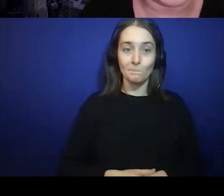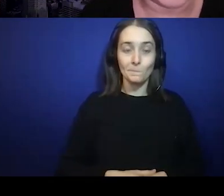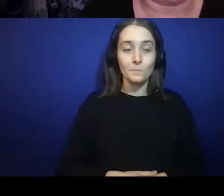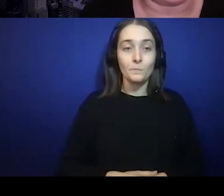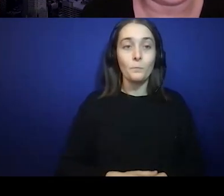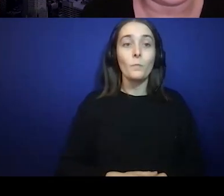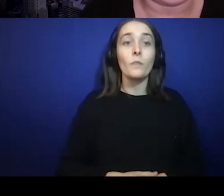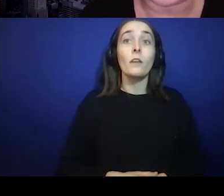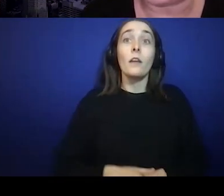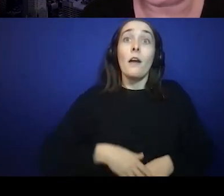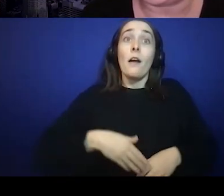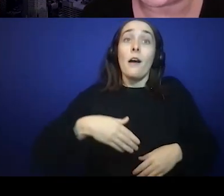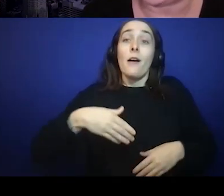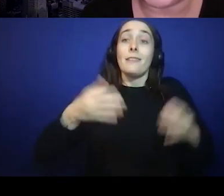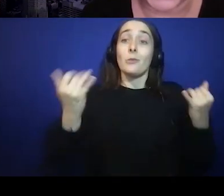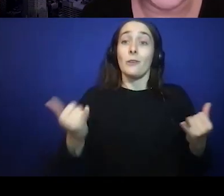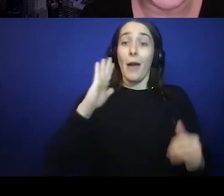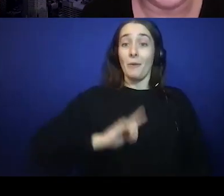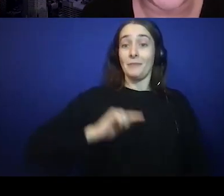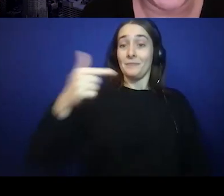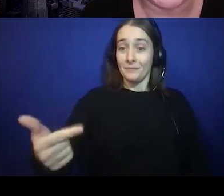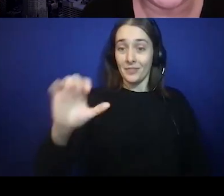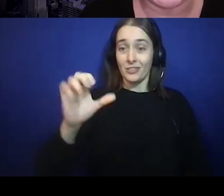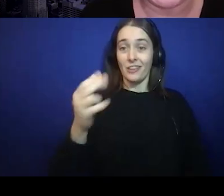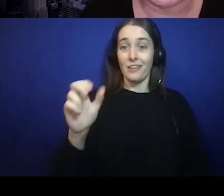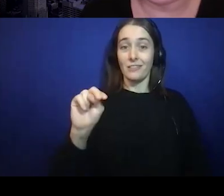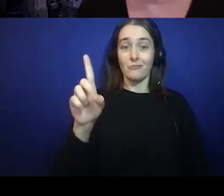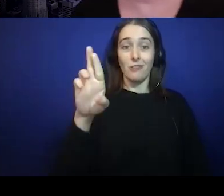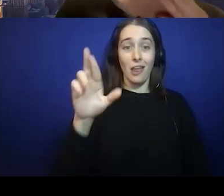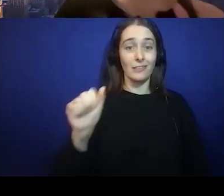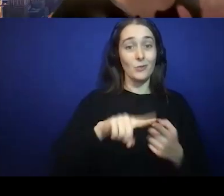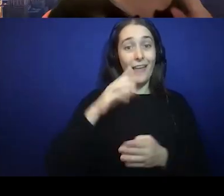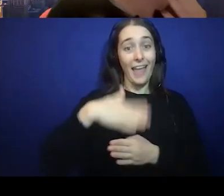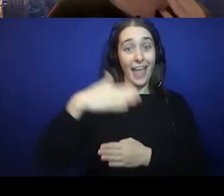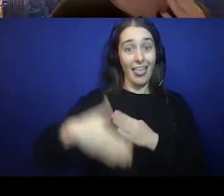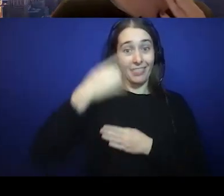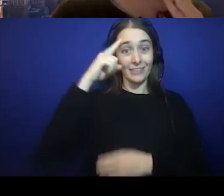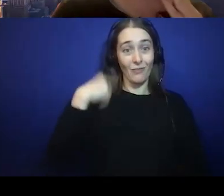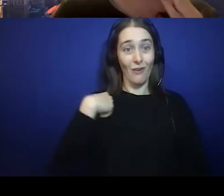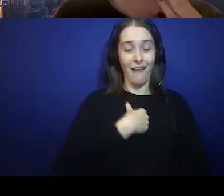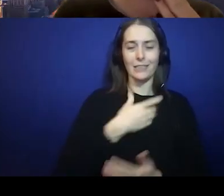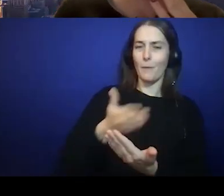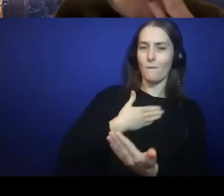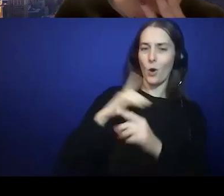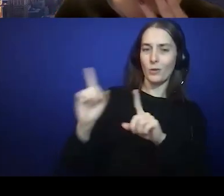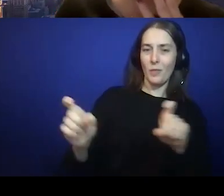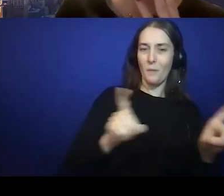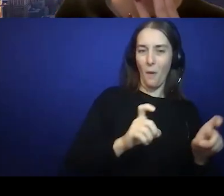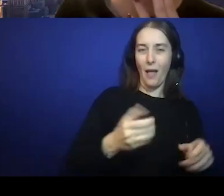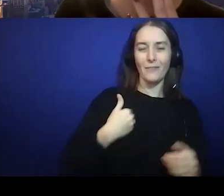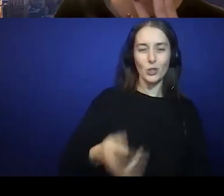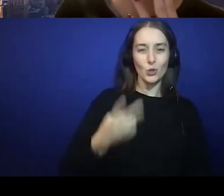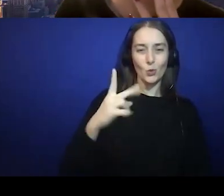All right, I'm going to turn it now over to Chandra to end this for us. Before we get on to our poll, there was two